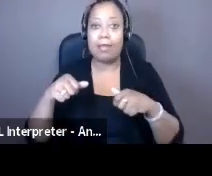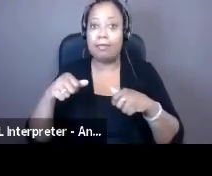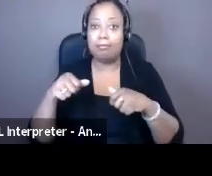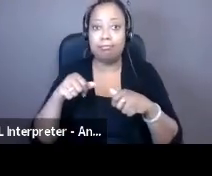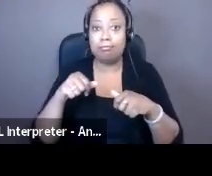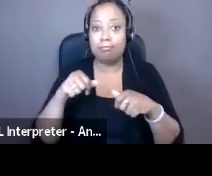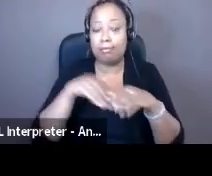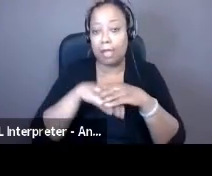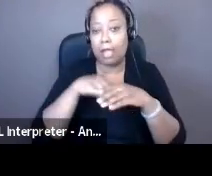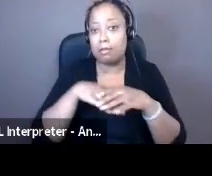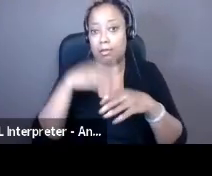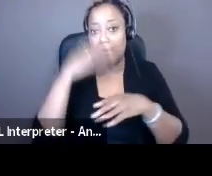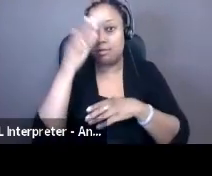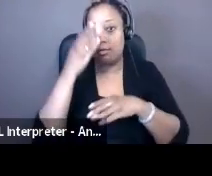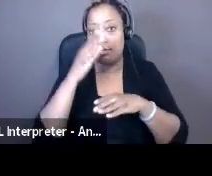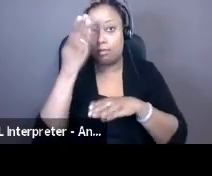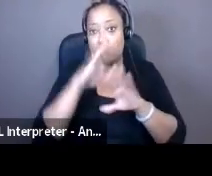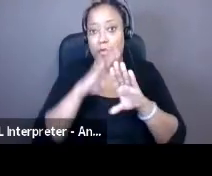the house.